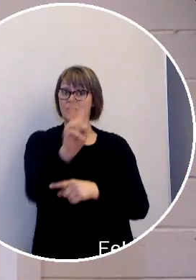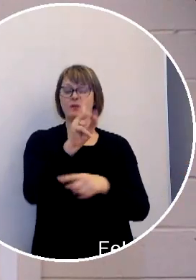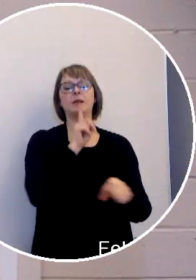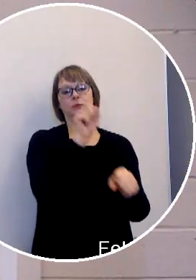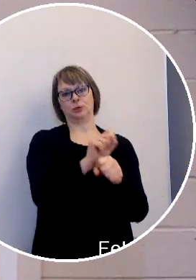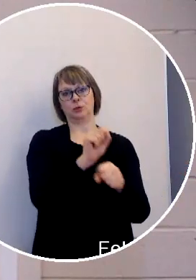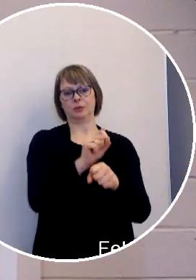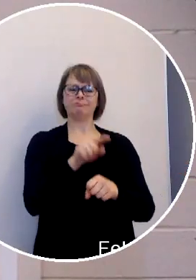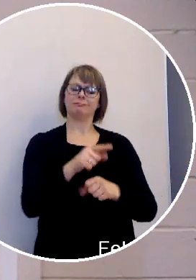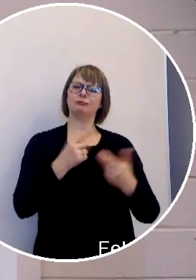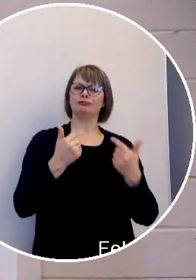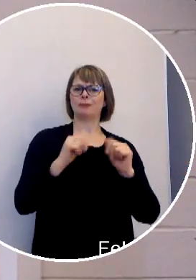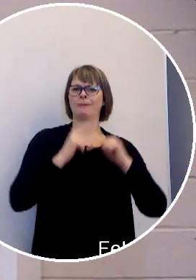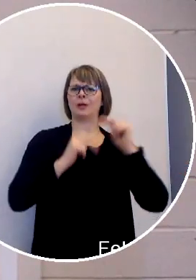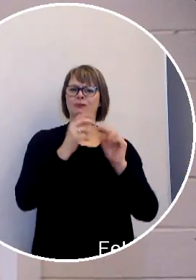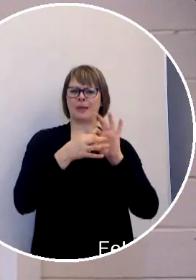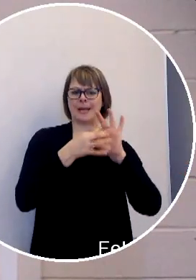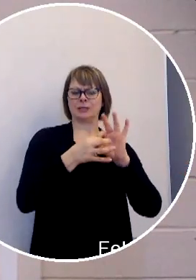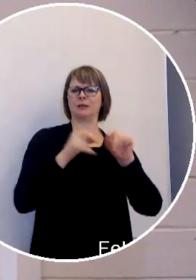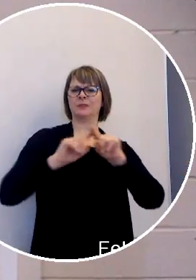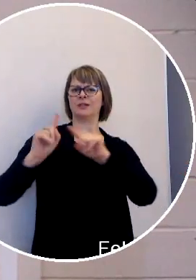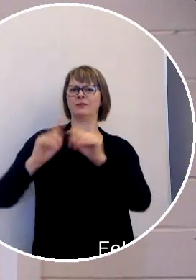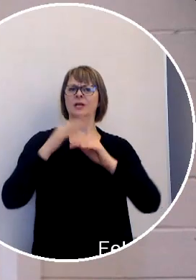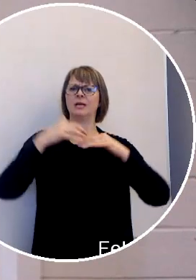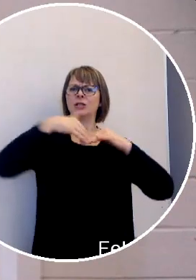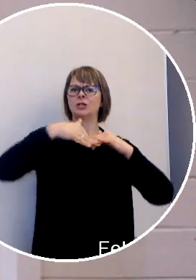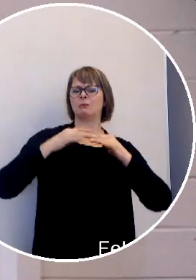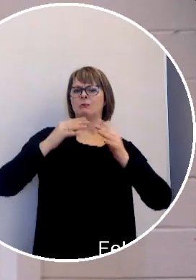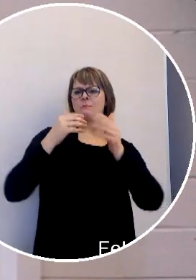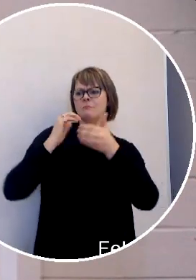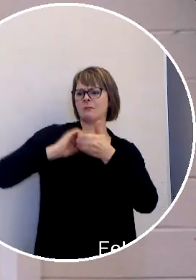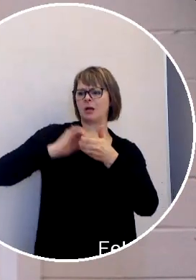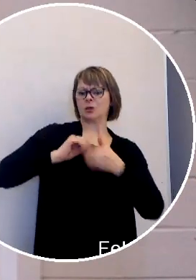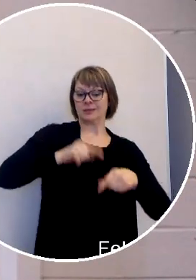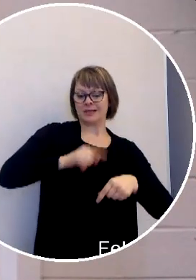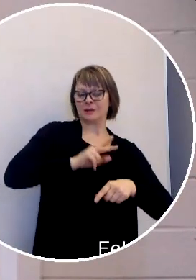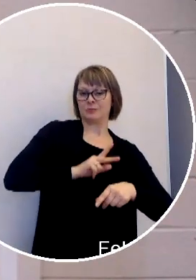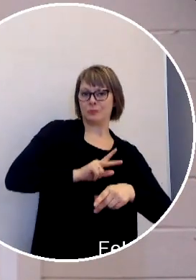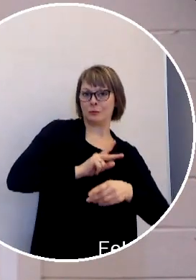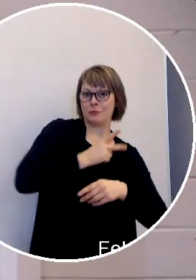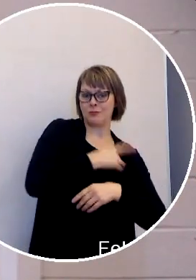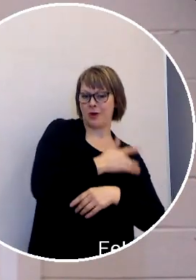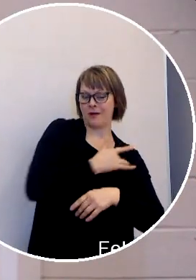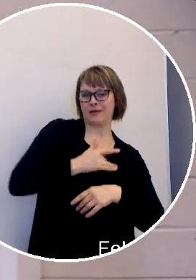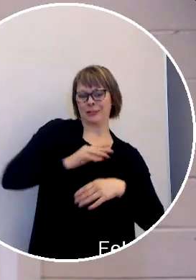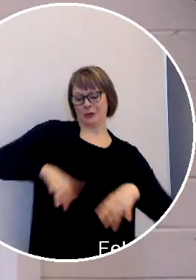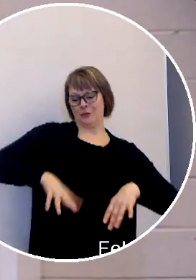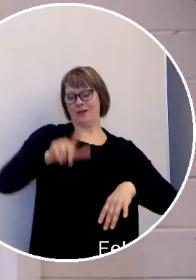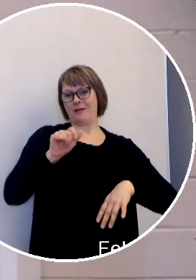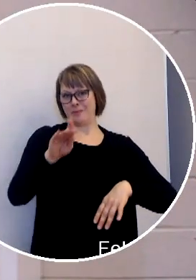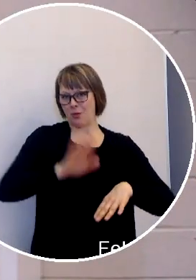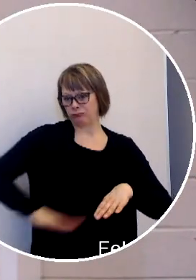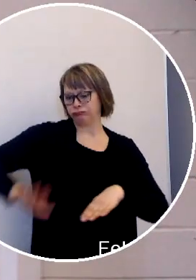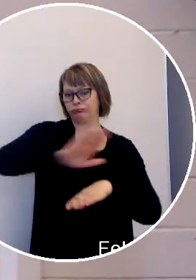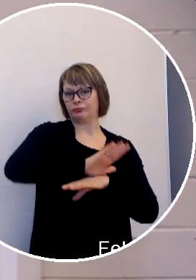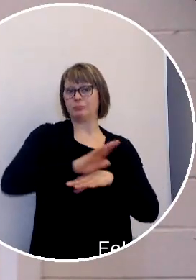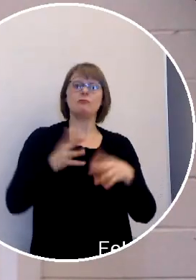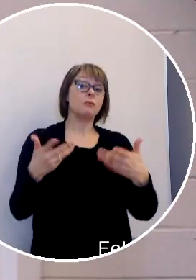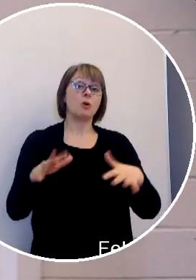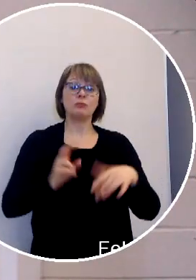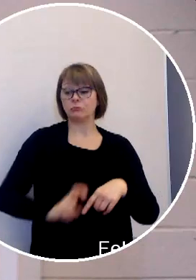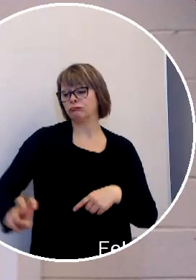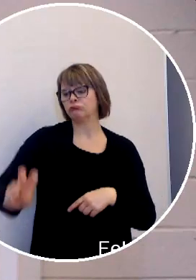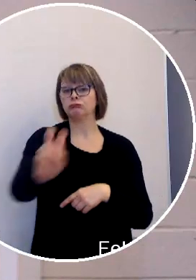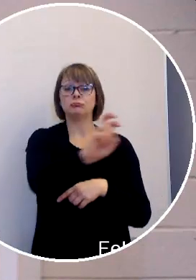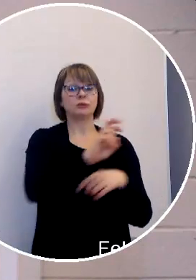they're building relationships with all our Indigenous partners in the province and has already done some travel.